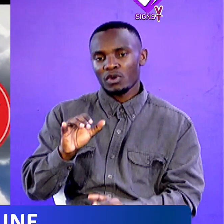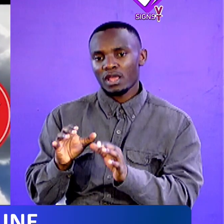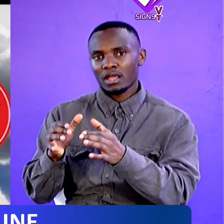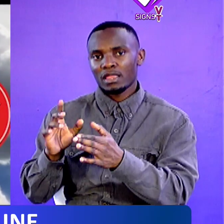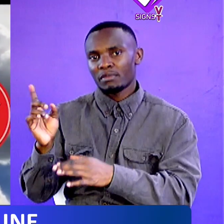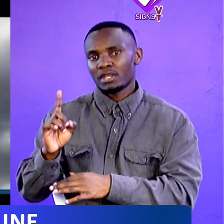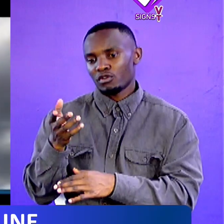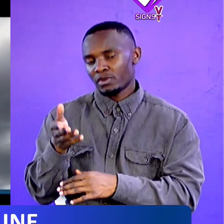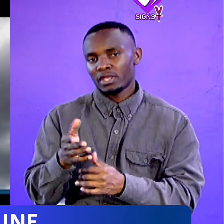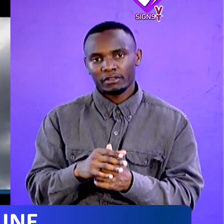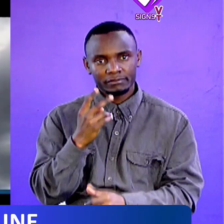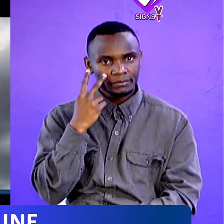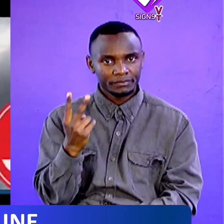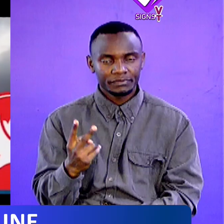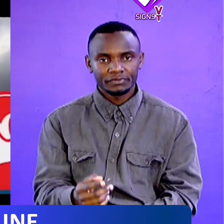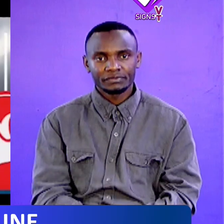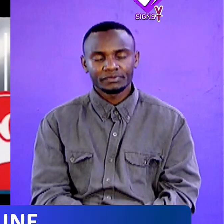the full details to the story.